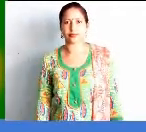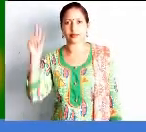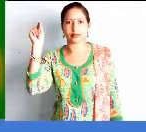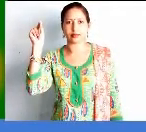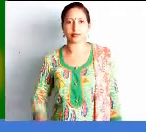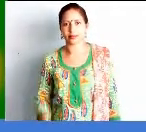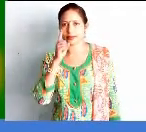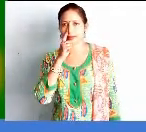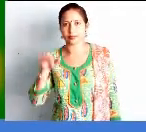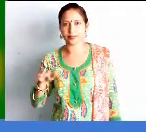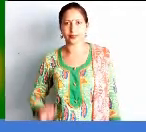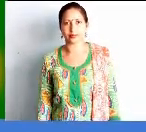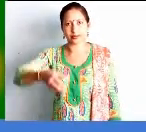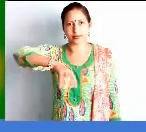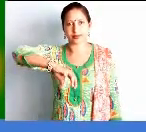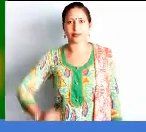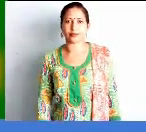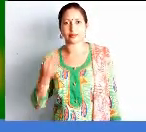on only when needed.